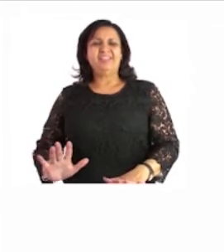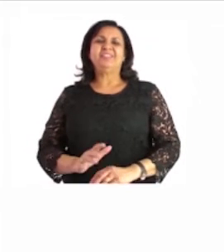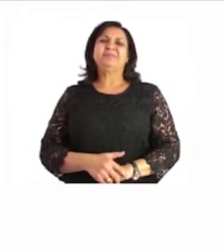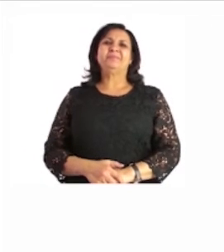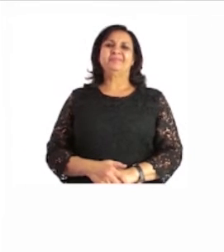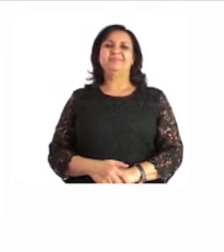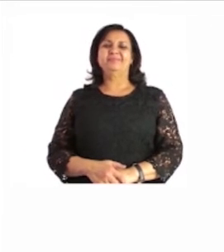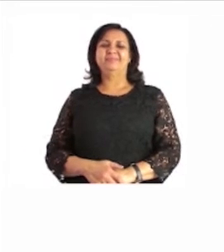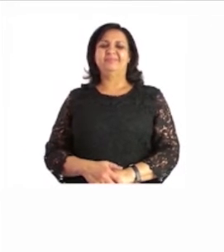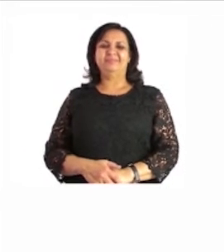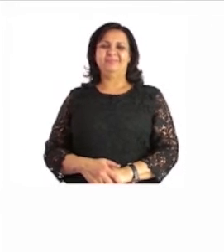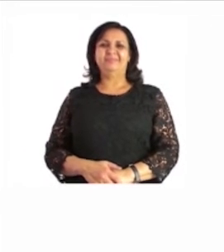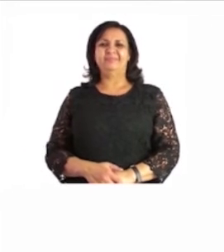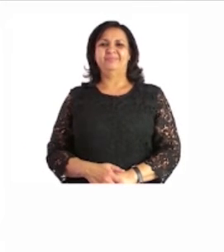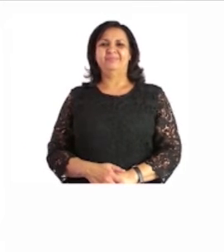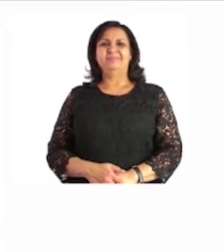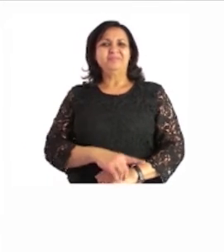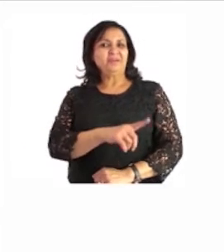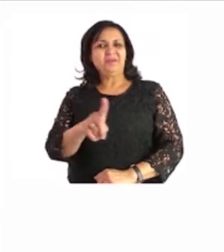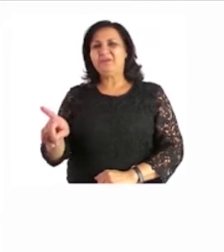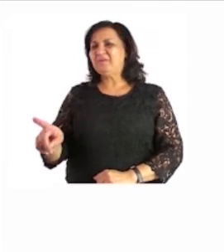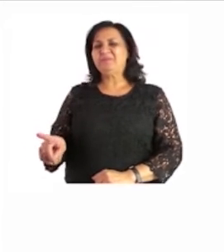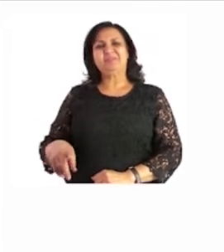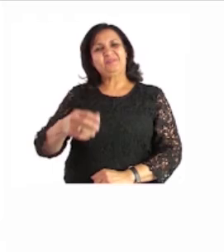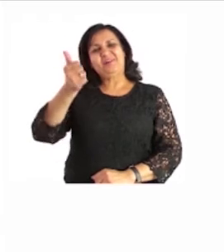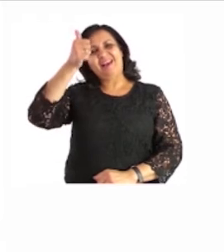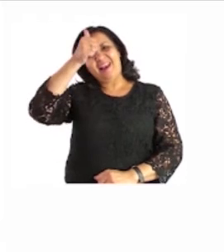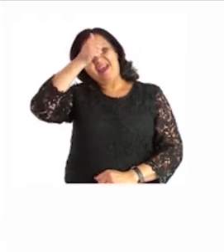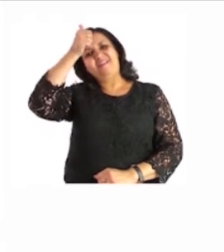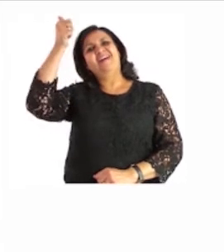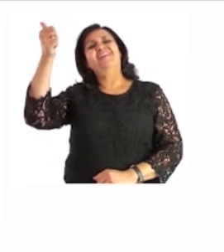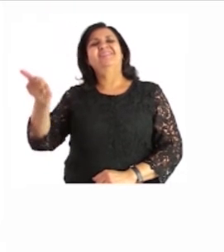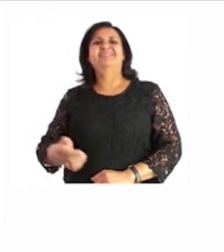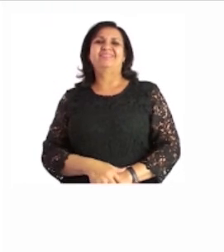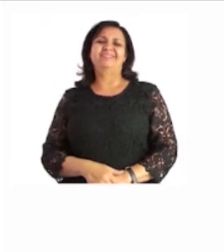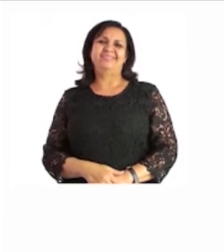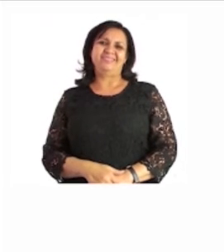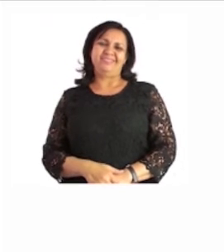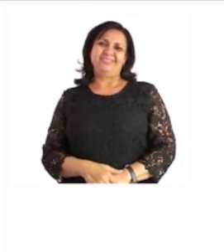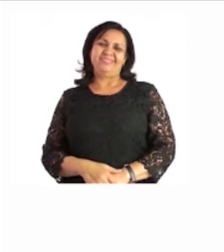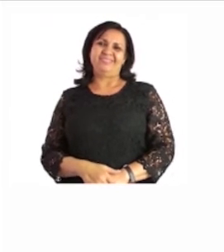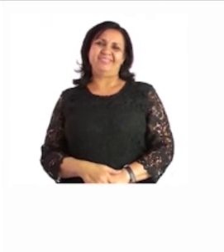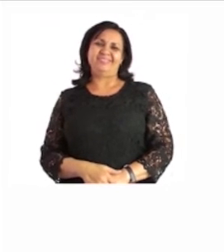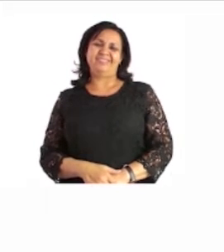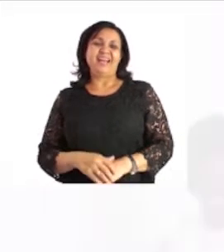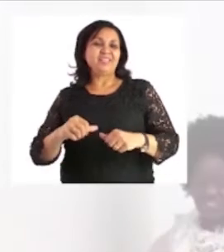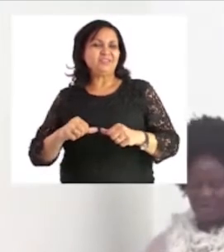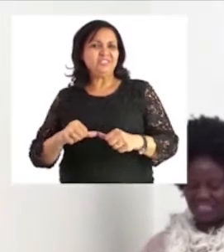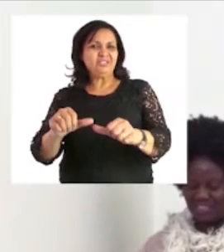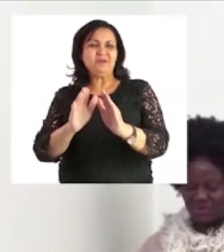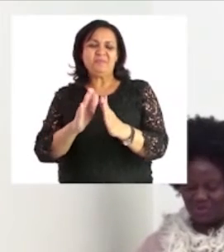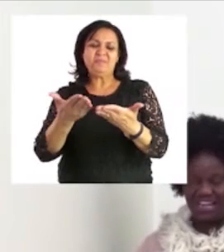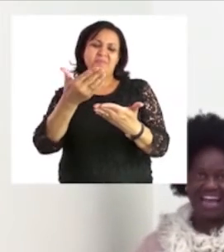very nice working with you. You are making me very excited because you are listening very well. Let's turn to